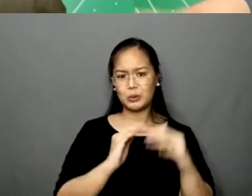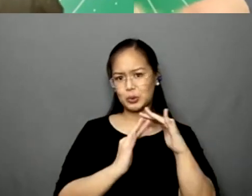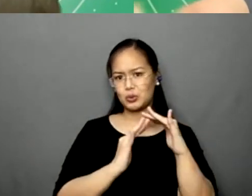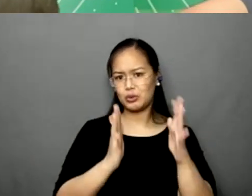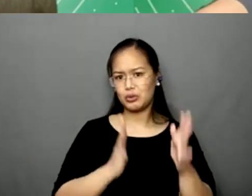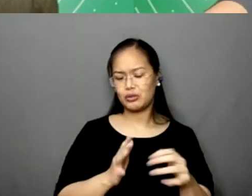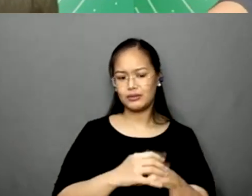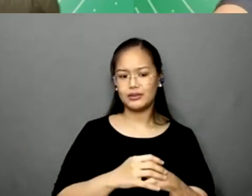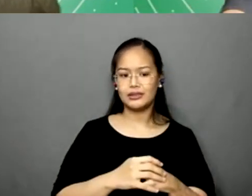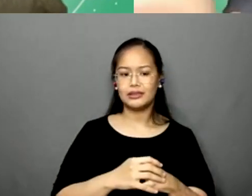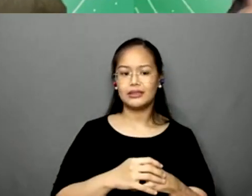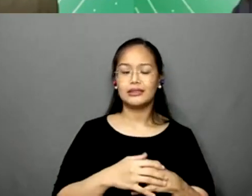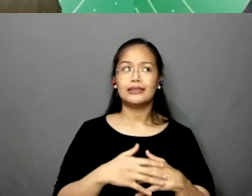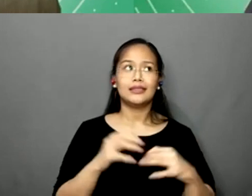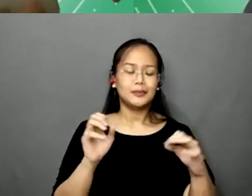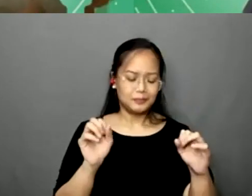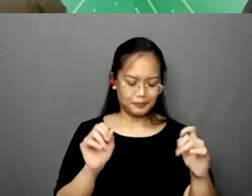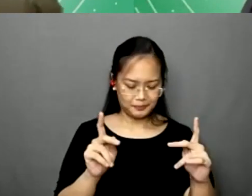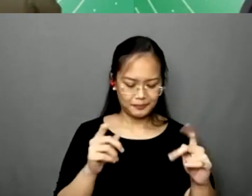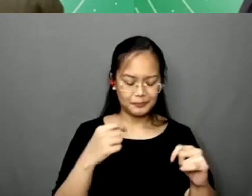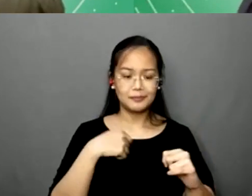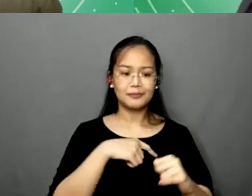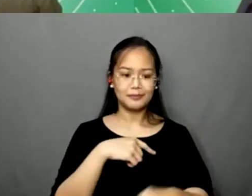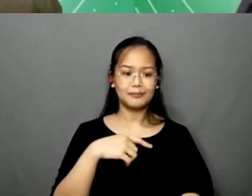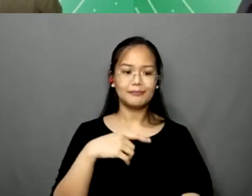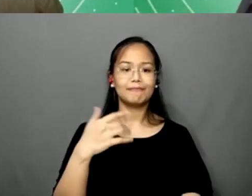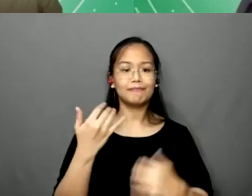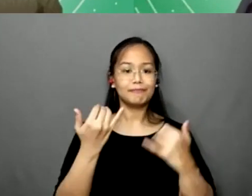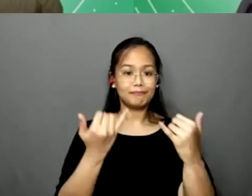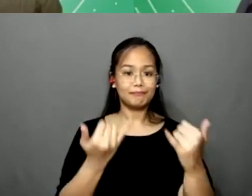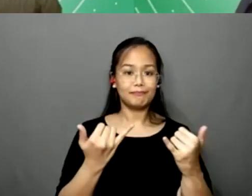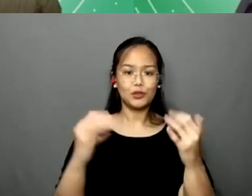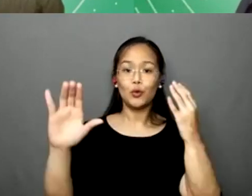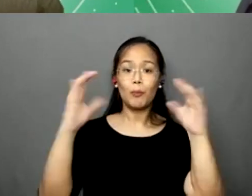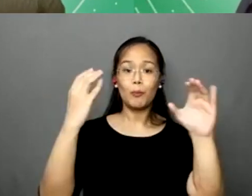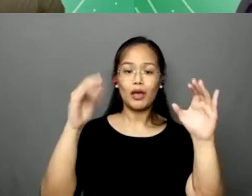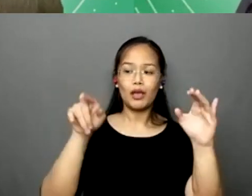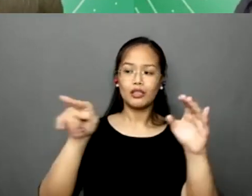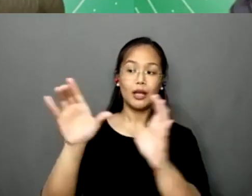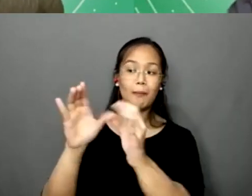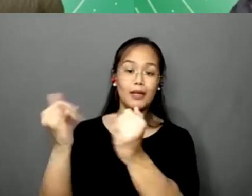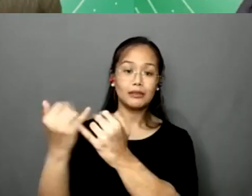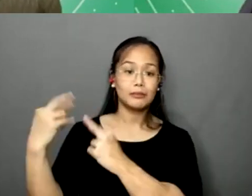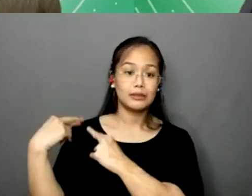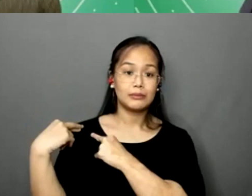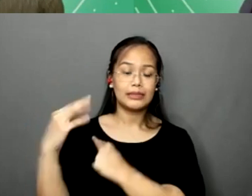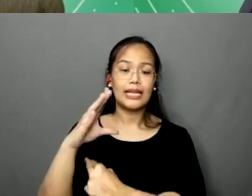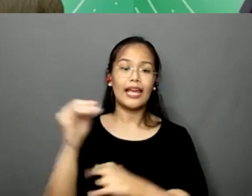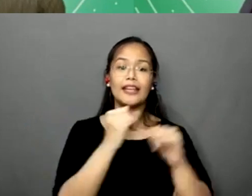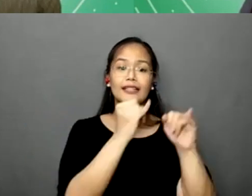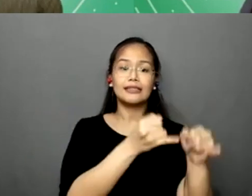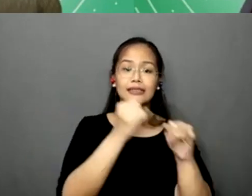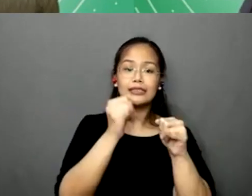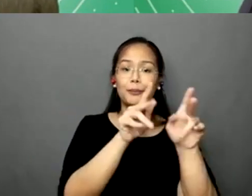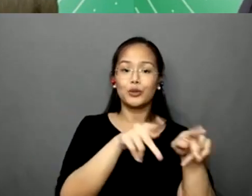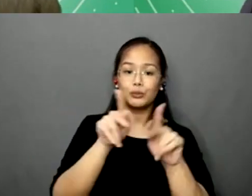We won't get into the topic of responsibility of a corporation versus an individual, but as a consumer, if you have to buy